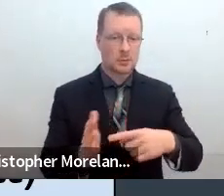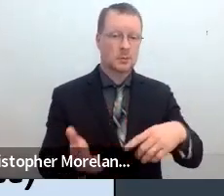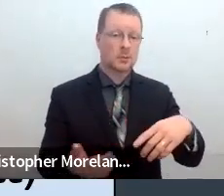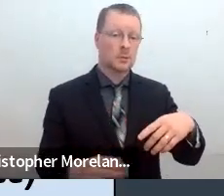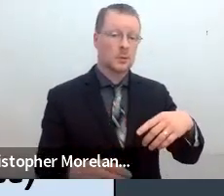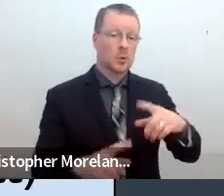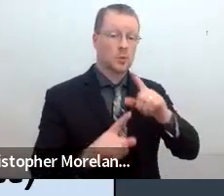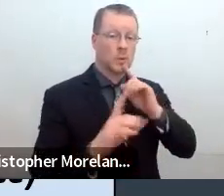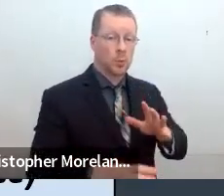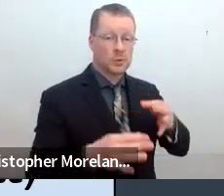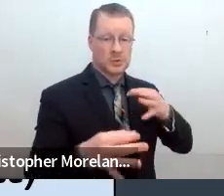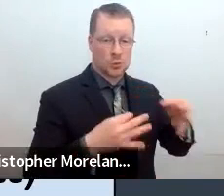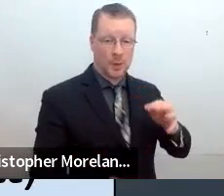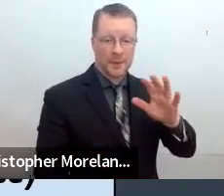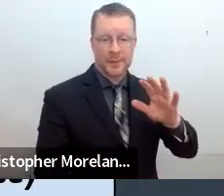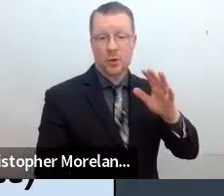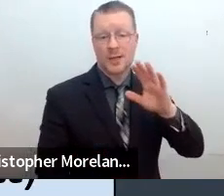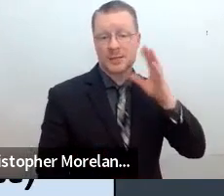those results represent